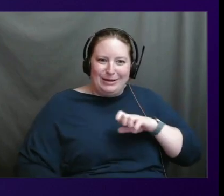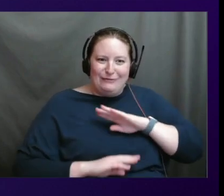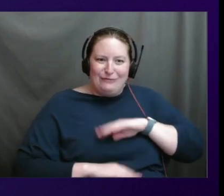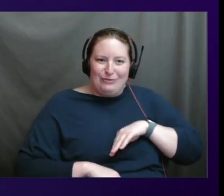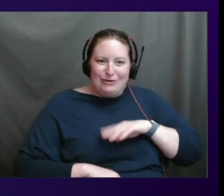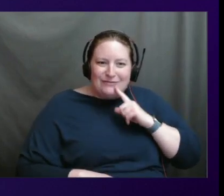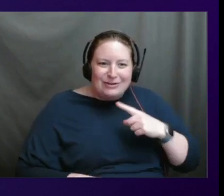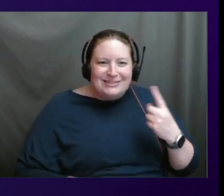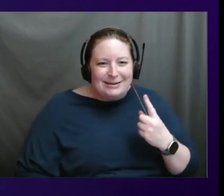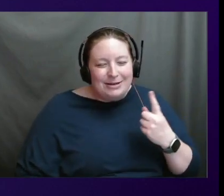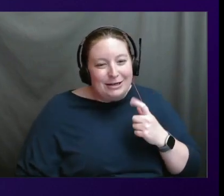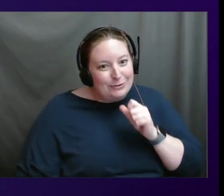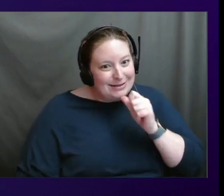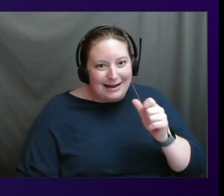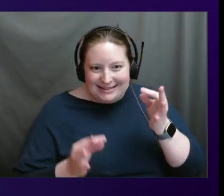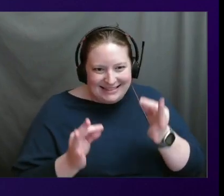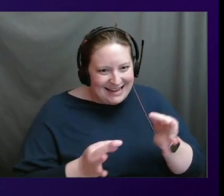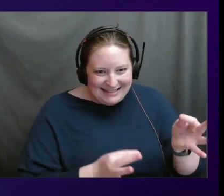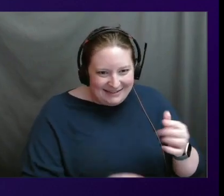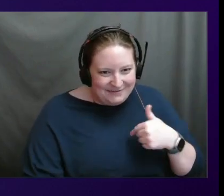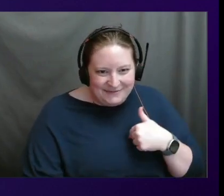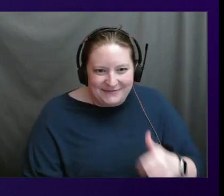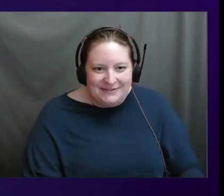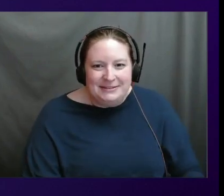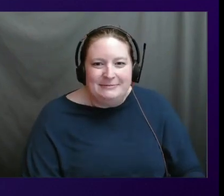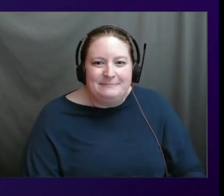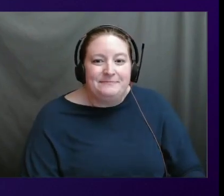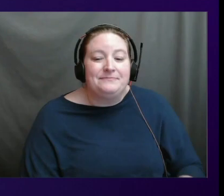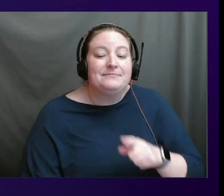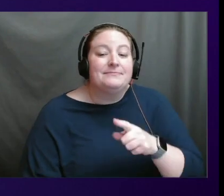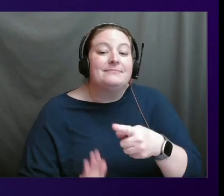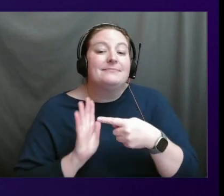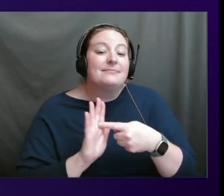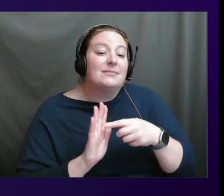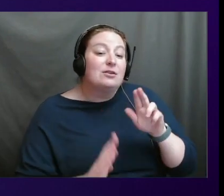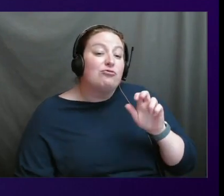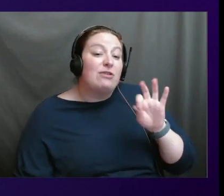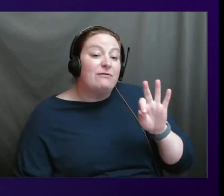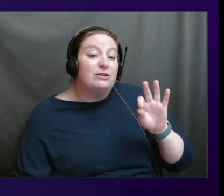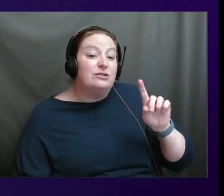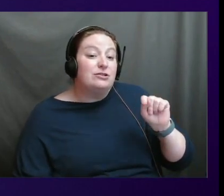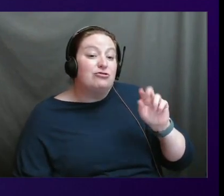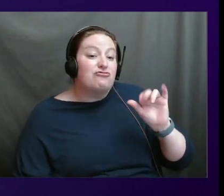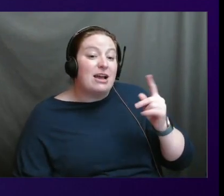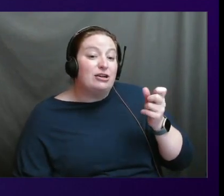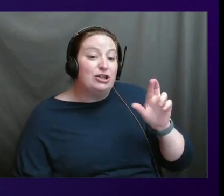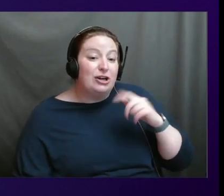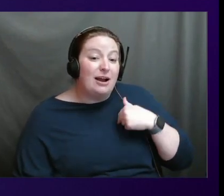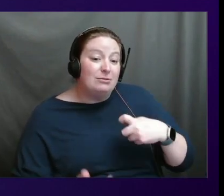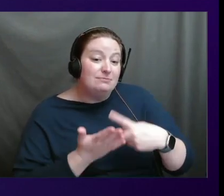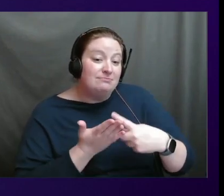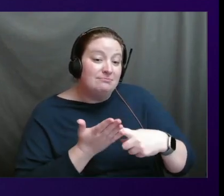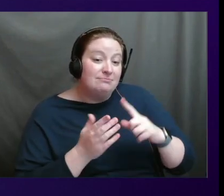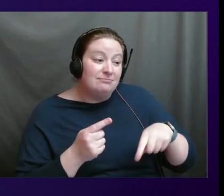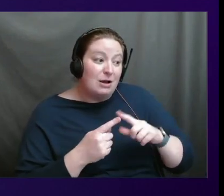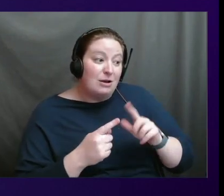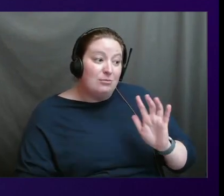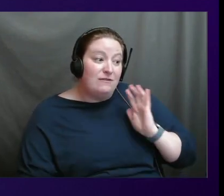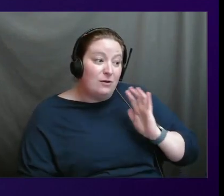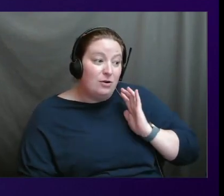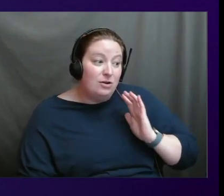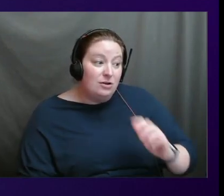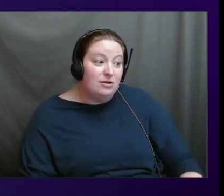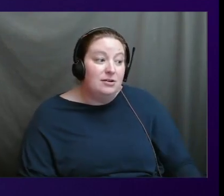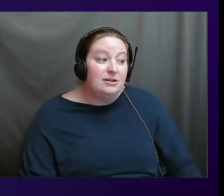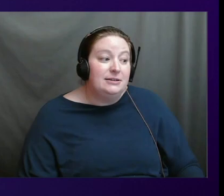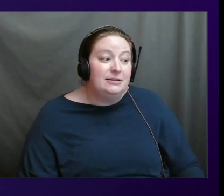incredibly indecisive. This is an example of the reference tracker that I was talking about earlier. So it's going to, I'm concocting a